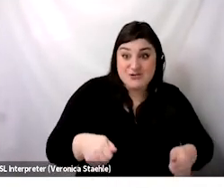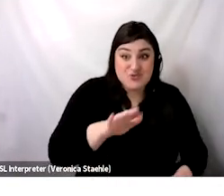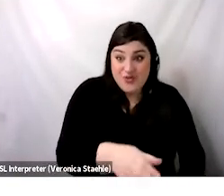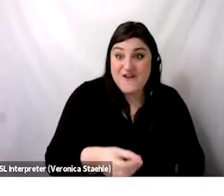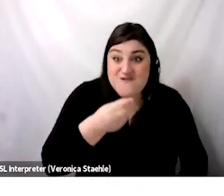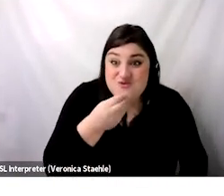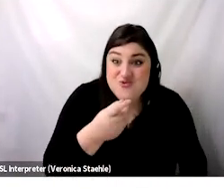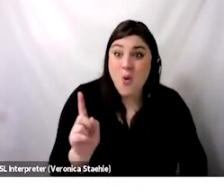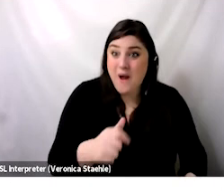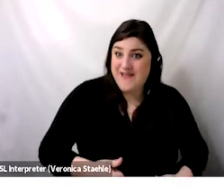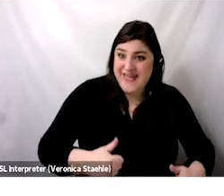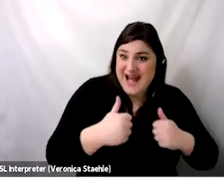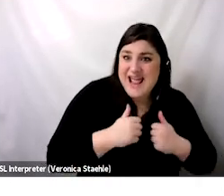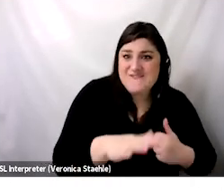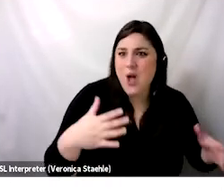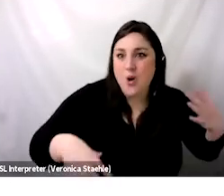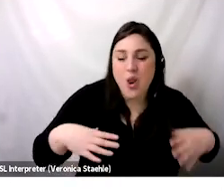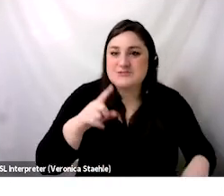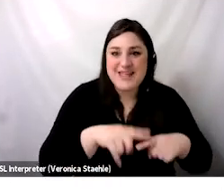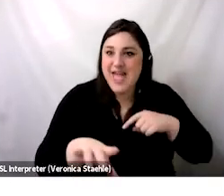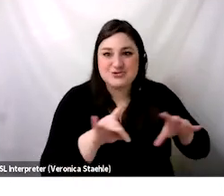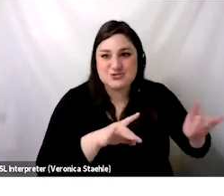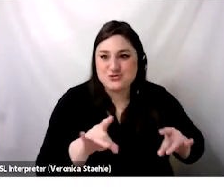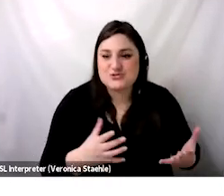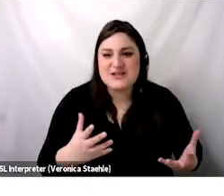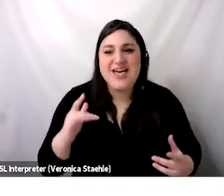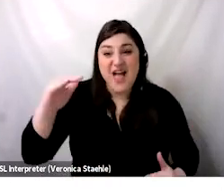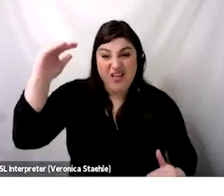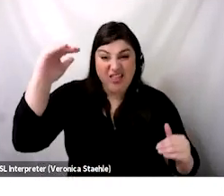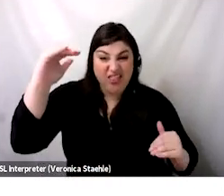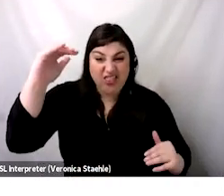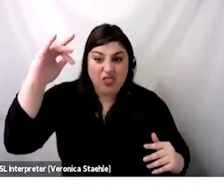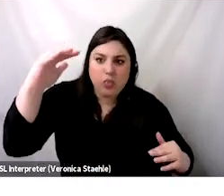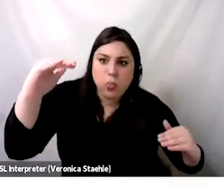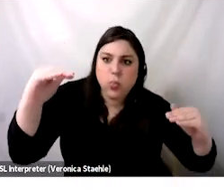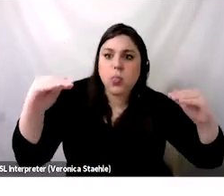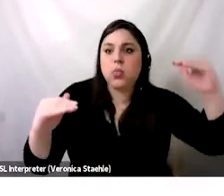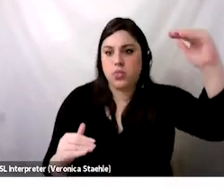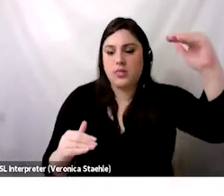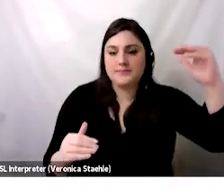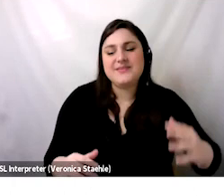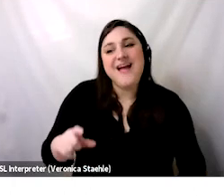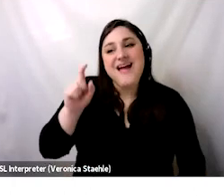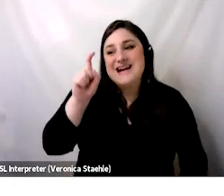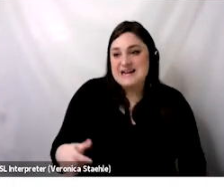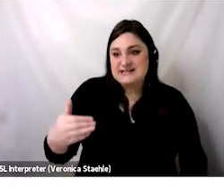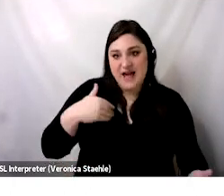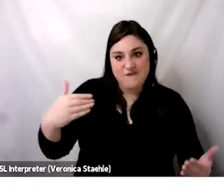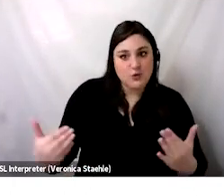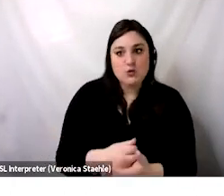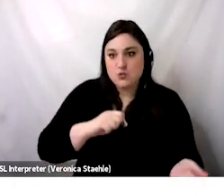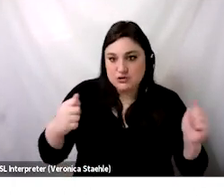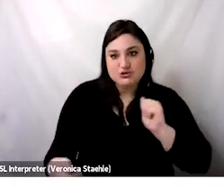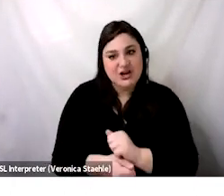wear. And so we're starting this movement, this movement of food justice and food